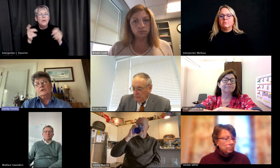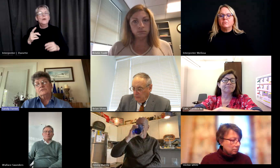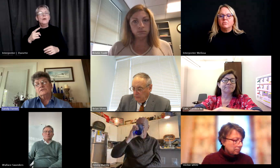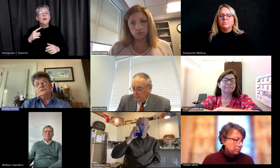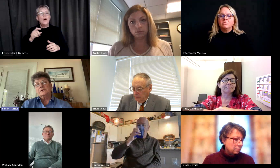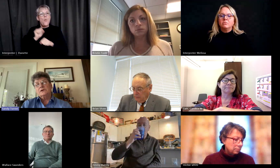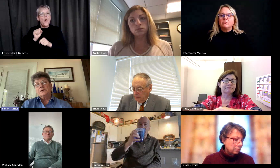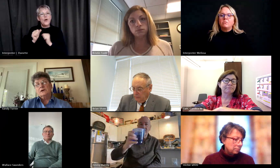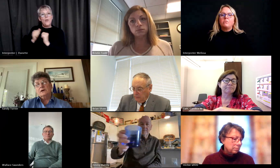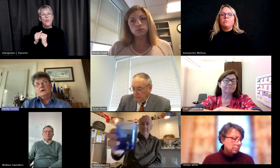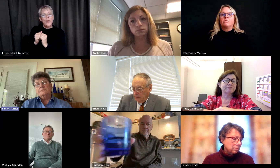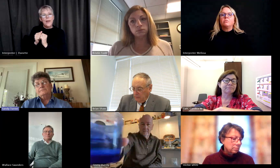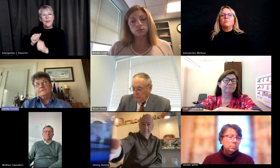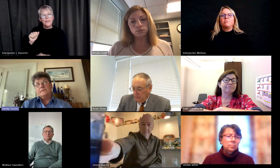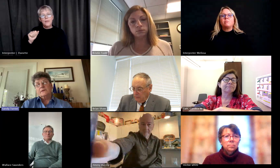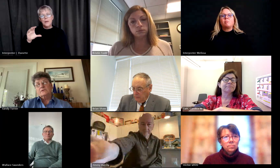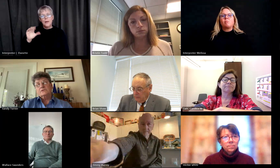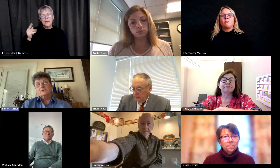Kathy Williams